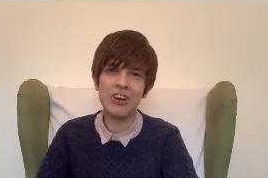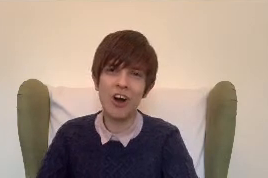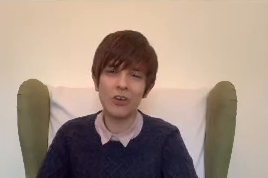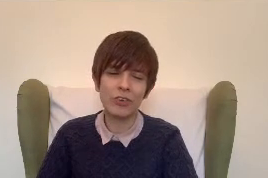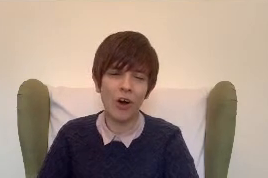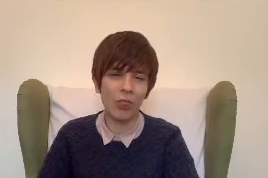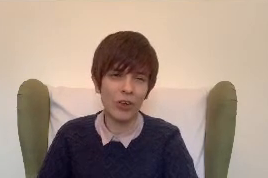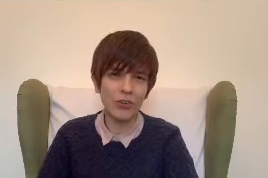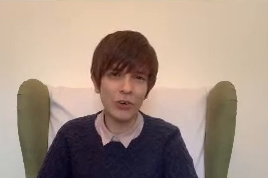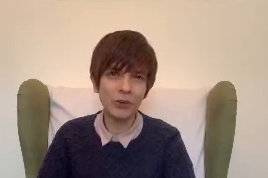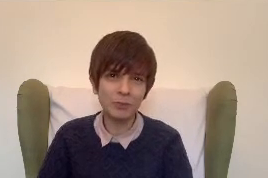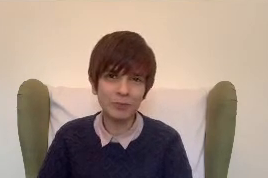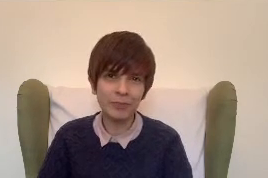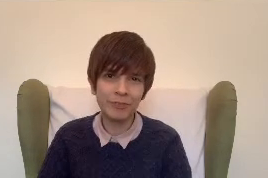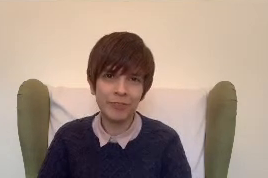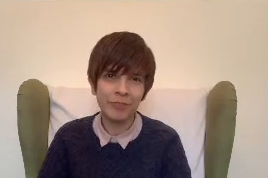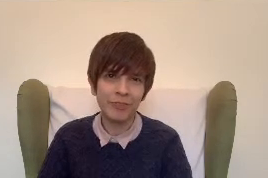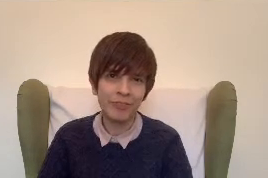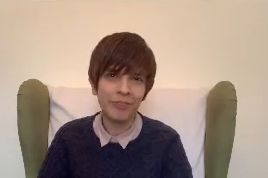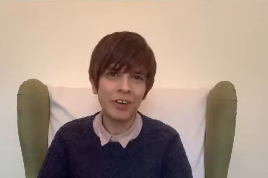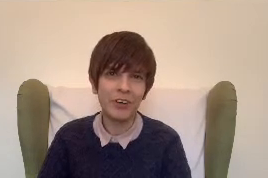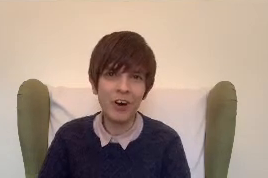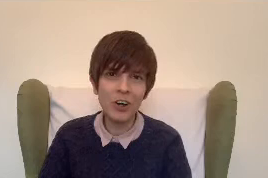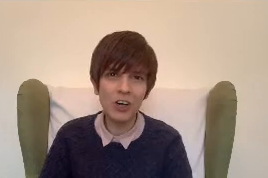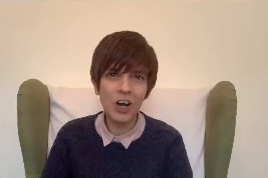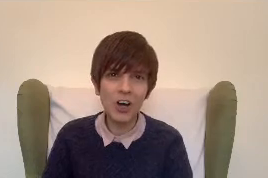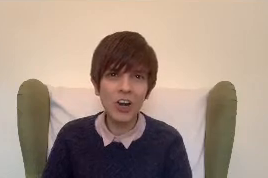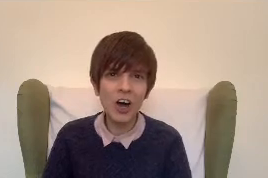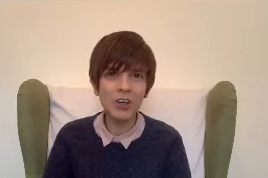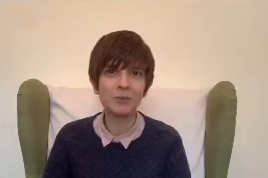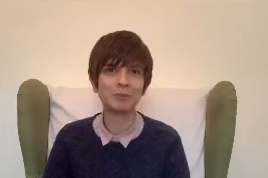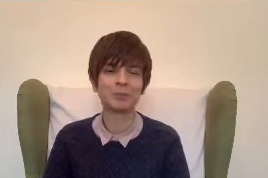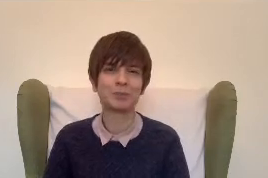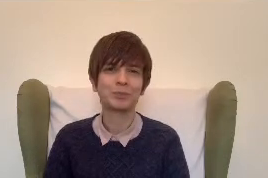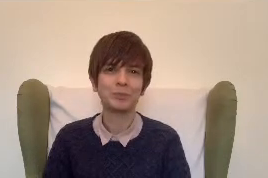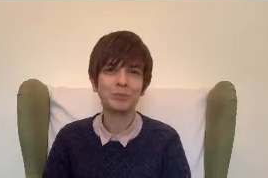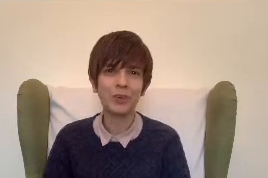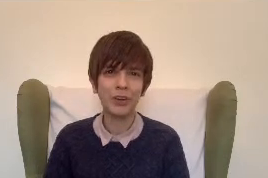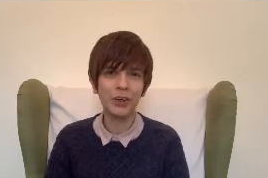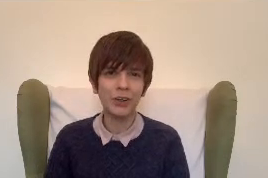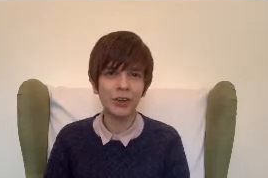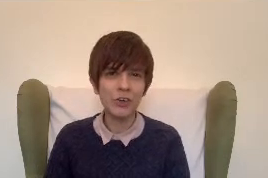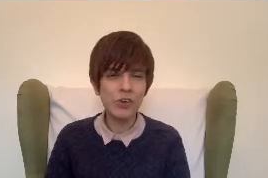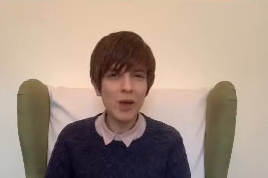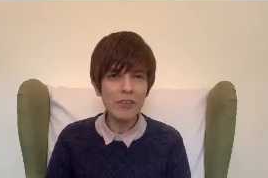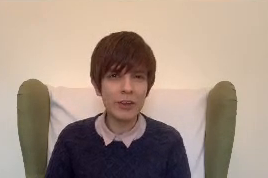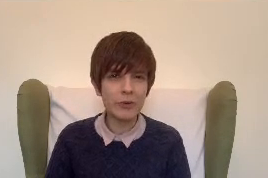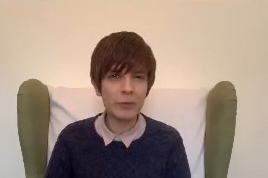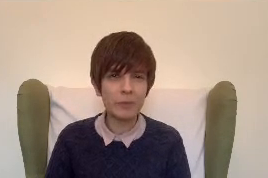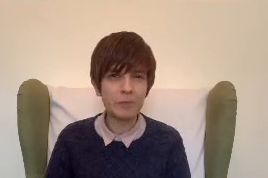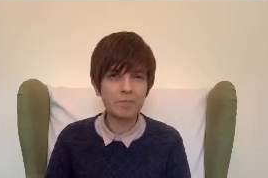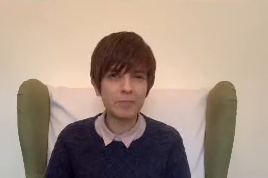and she knocked on the door. Knock, knock, knock, knock. And she